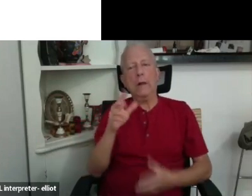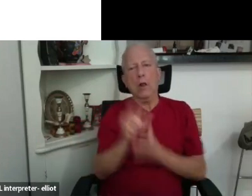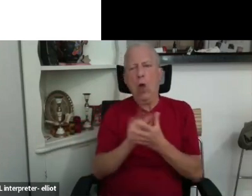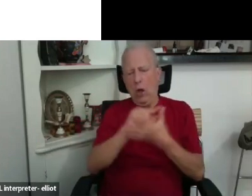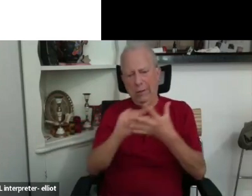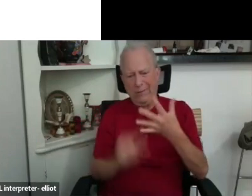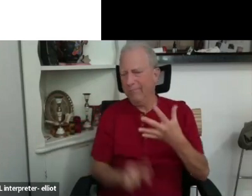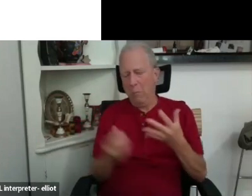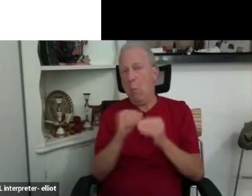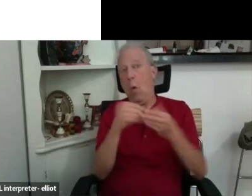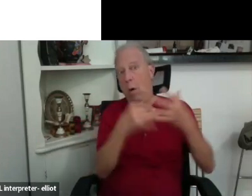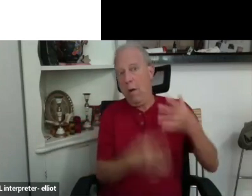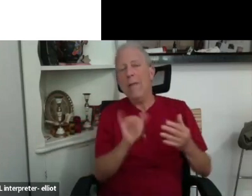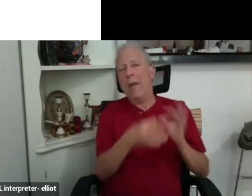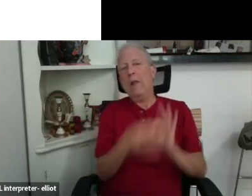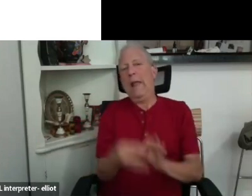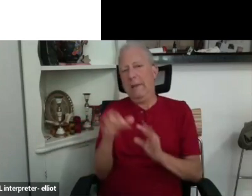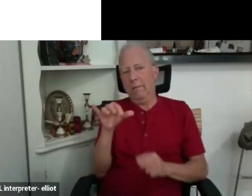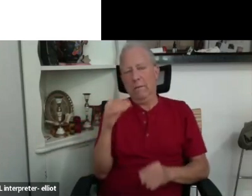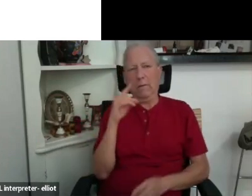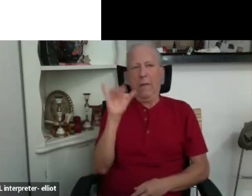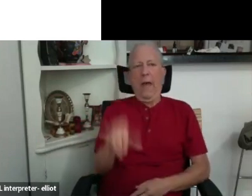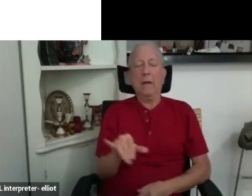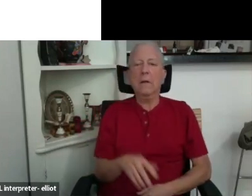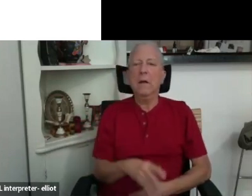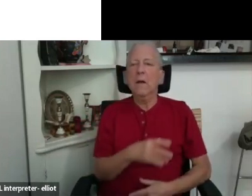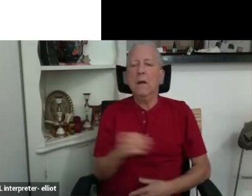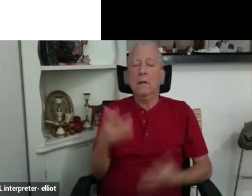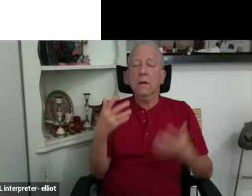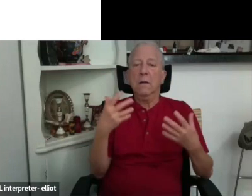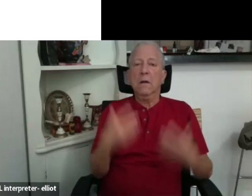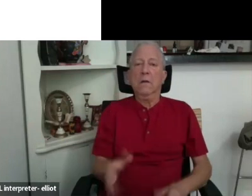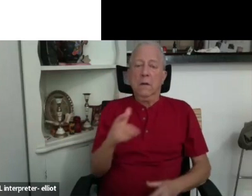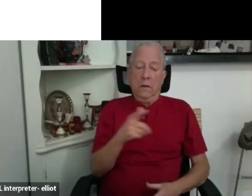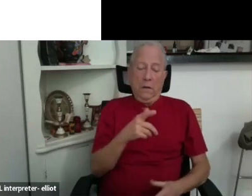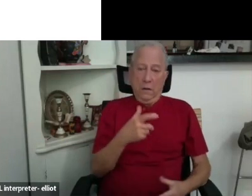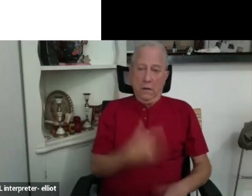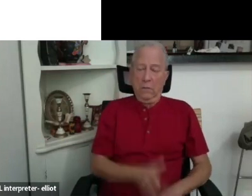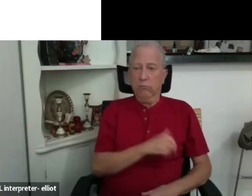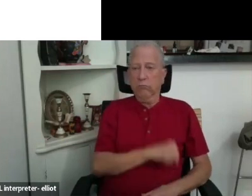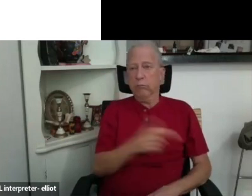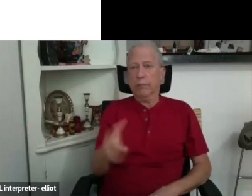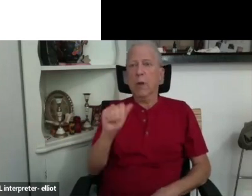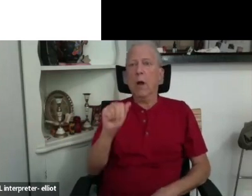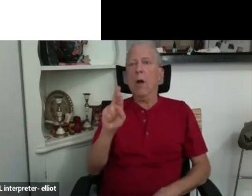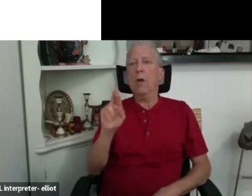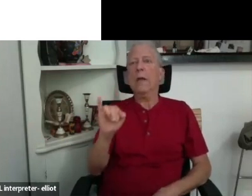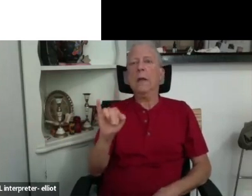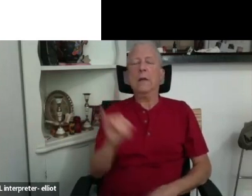relate to that. And I'll pass it off to Ari.